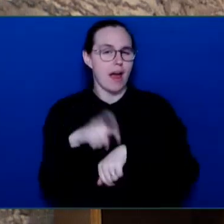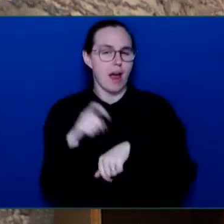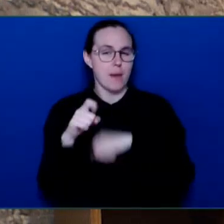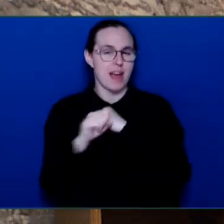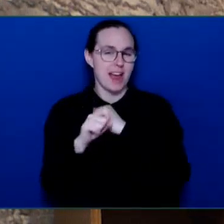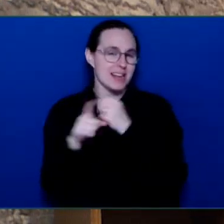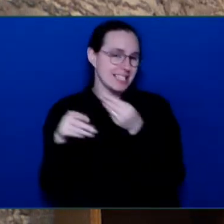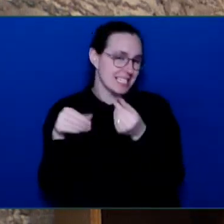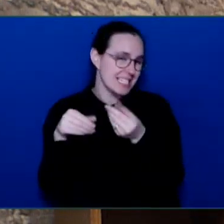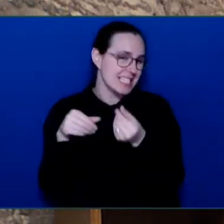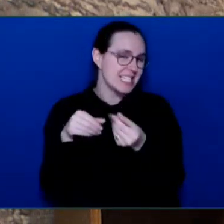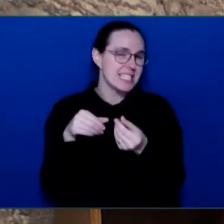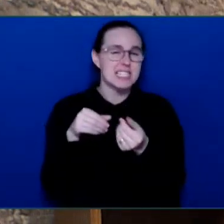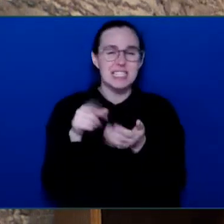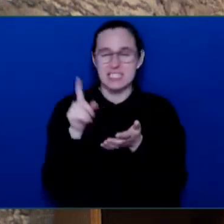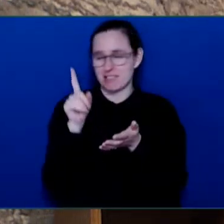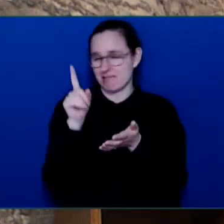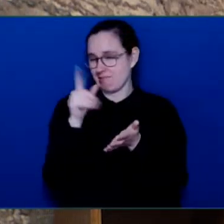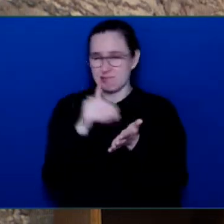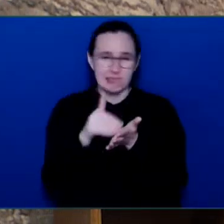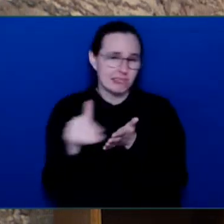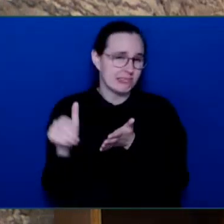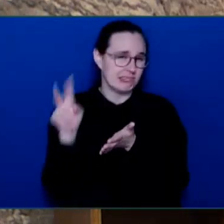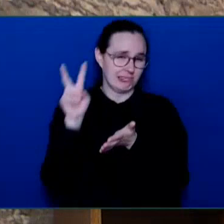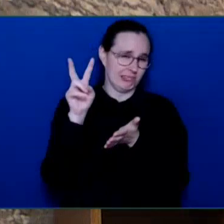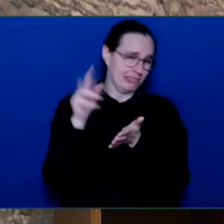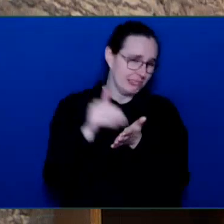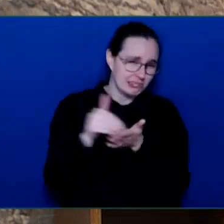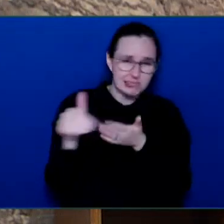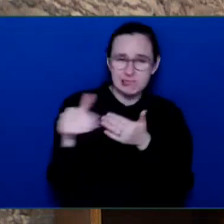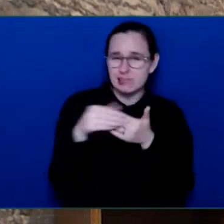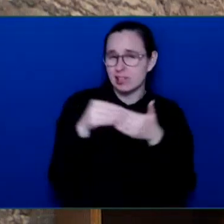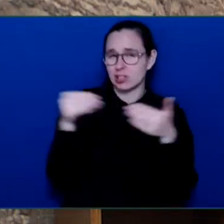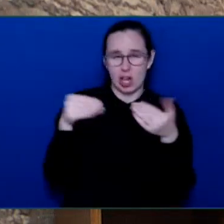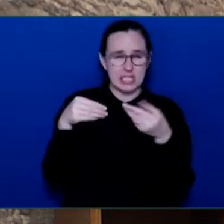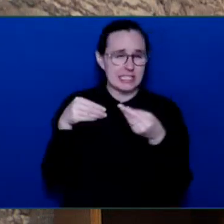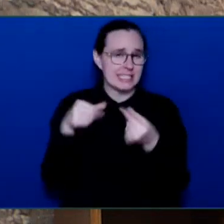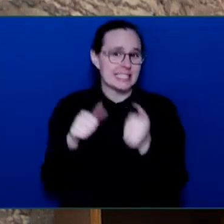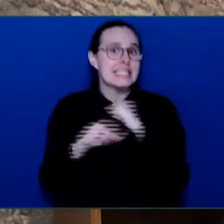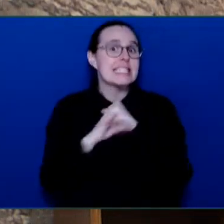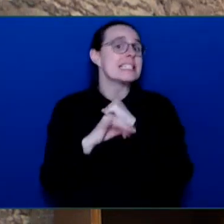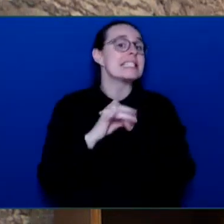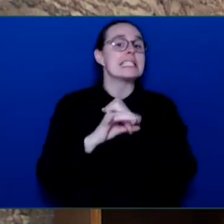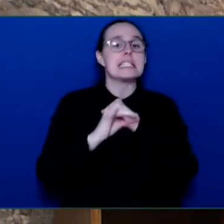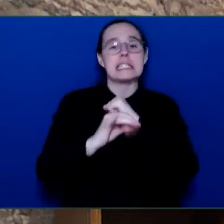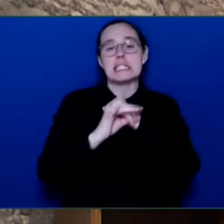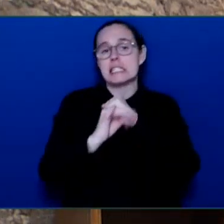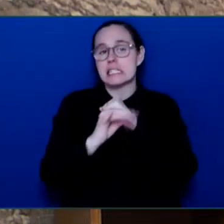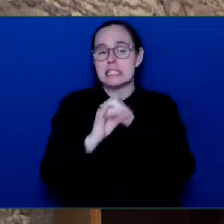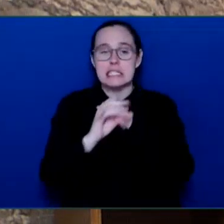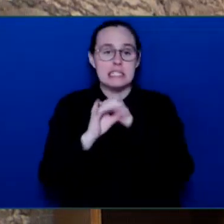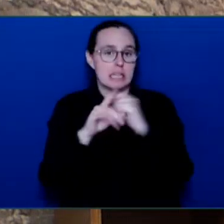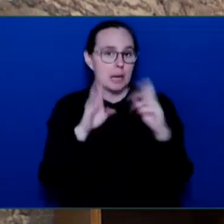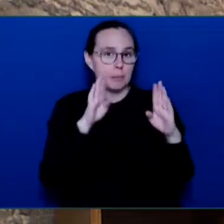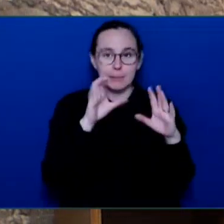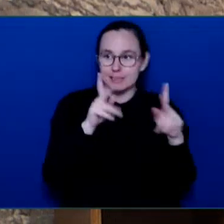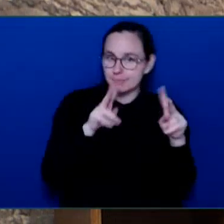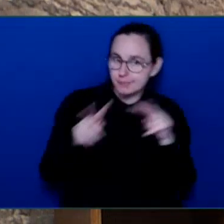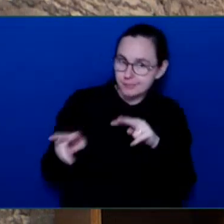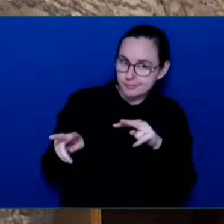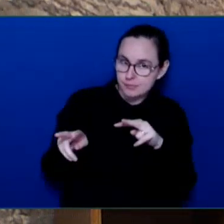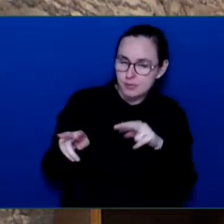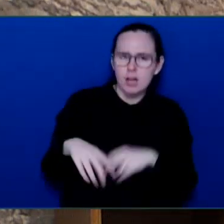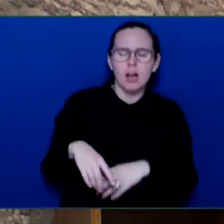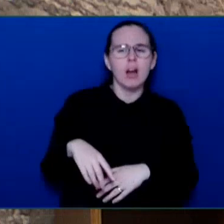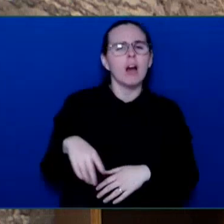promoting Cost BC all across British Columbia. And the Premier is doing it all the while not owning up and being transparent about the